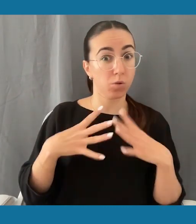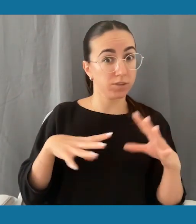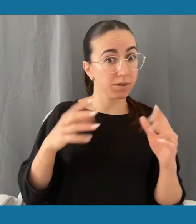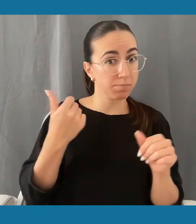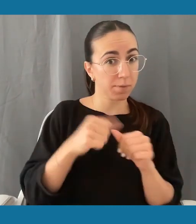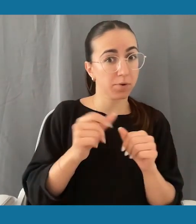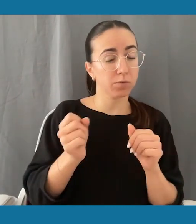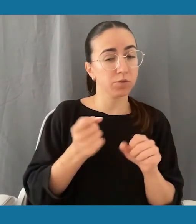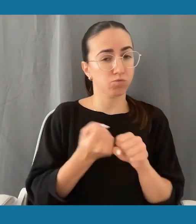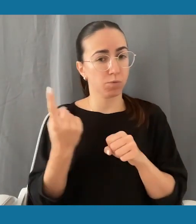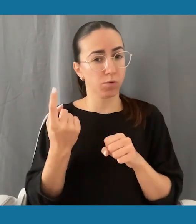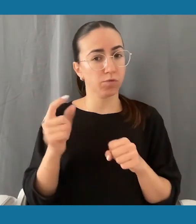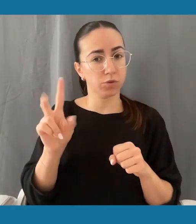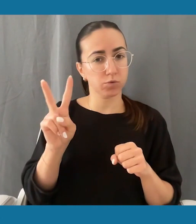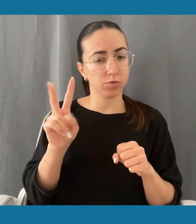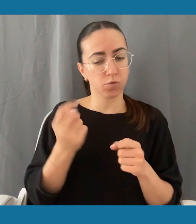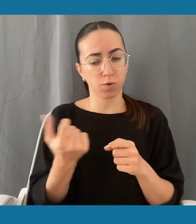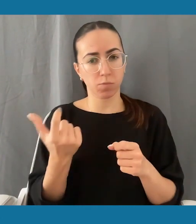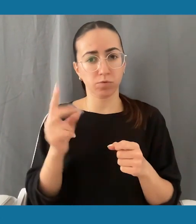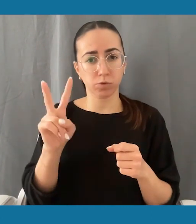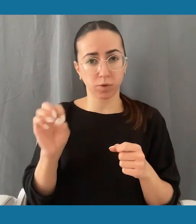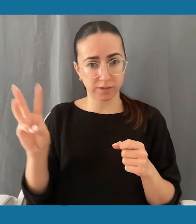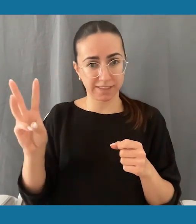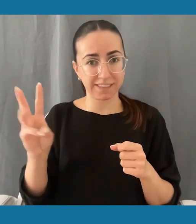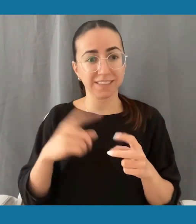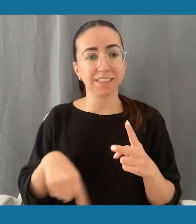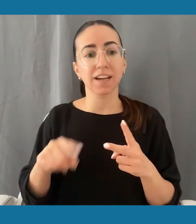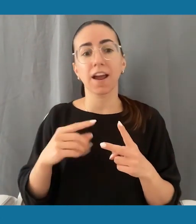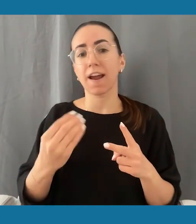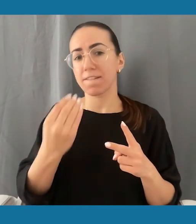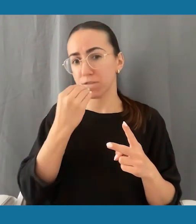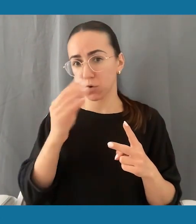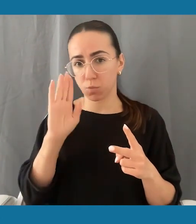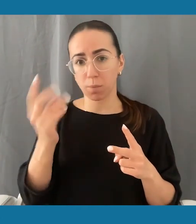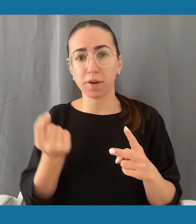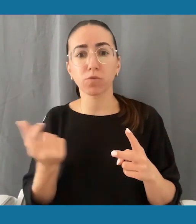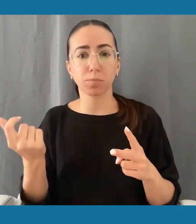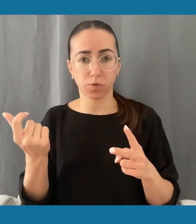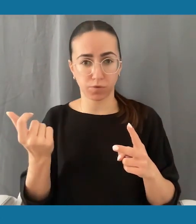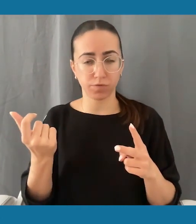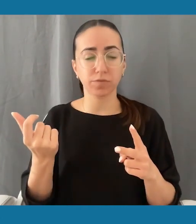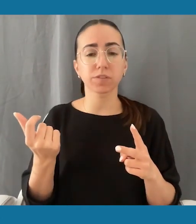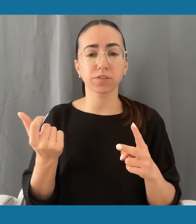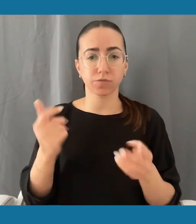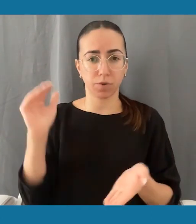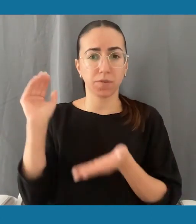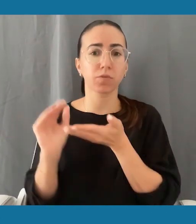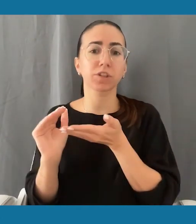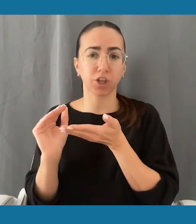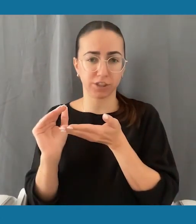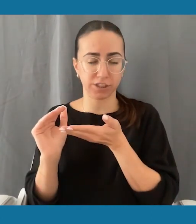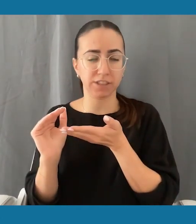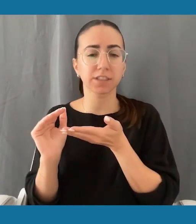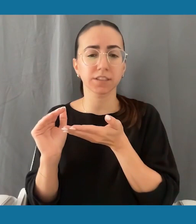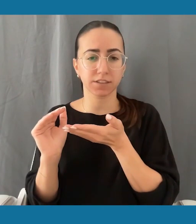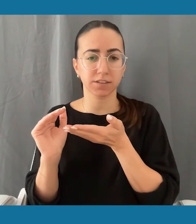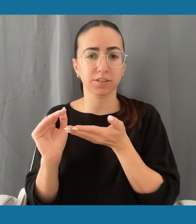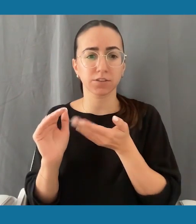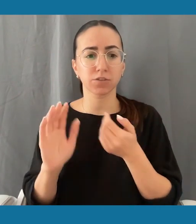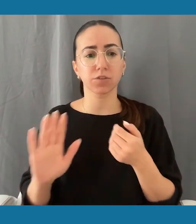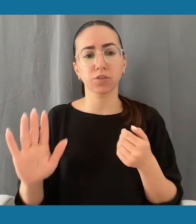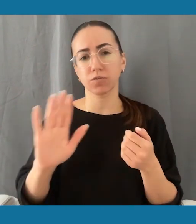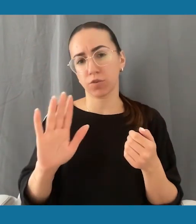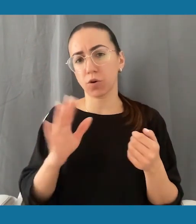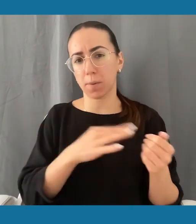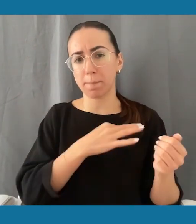2006, and food will also have been removed from causing a reduction in the in-kind benefit that is provided